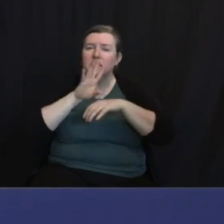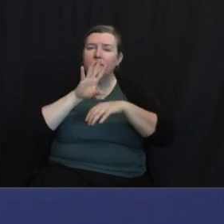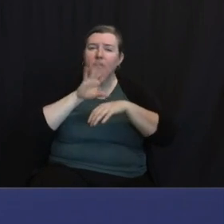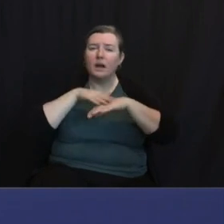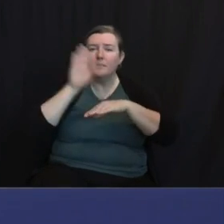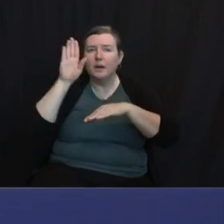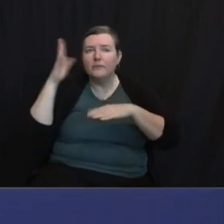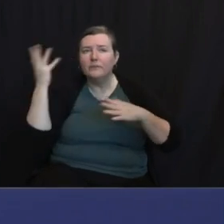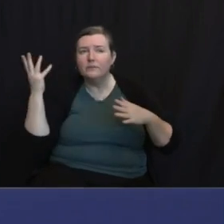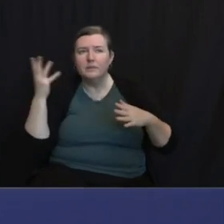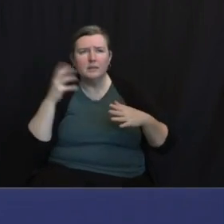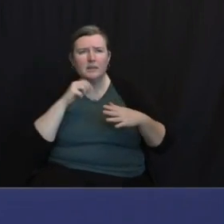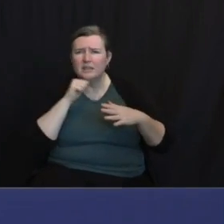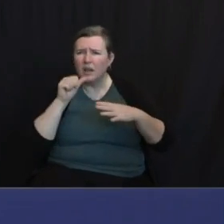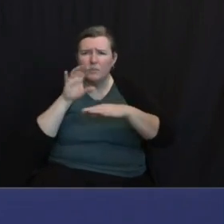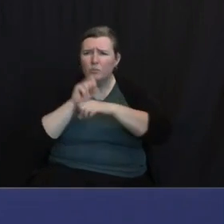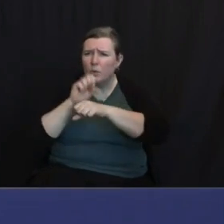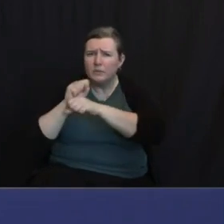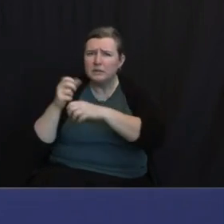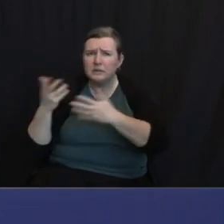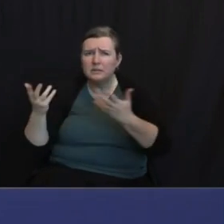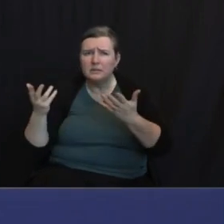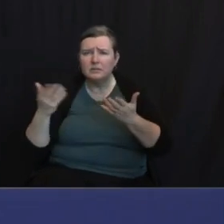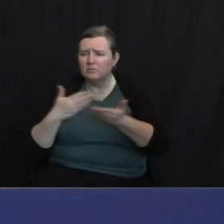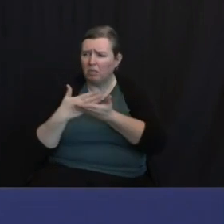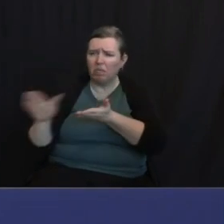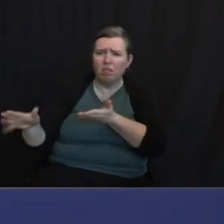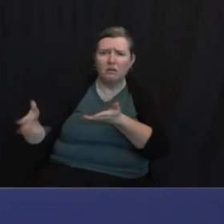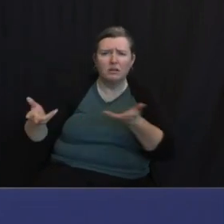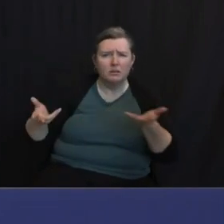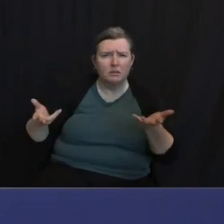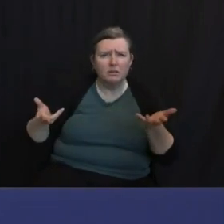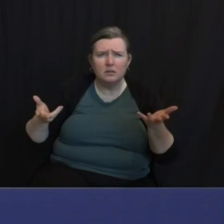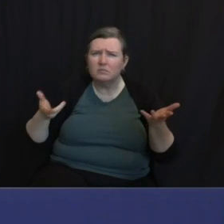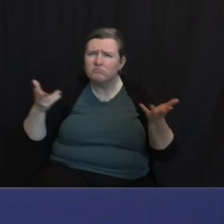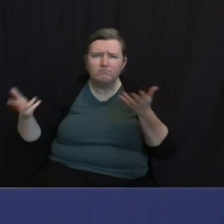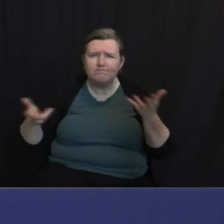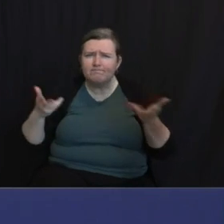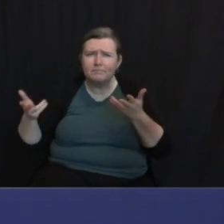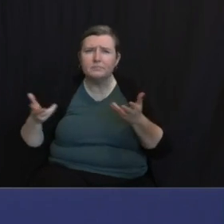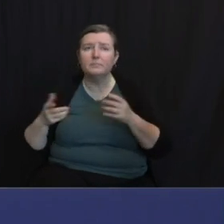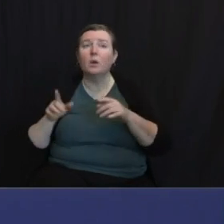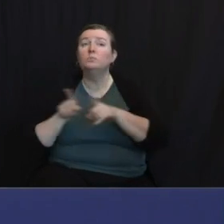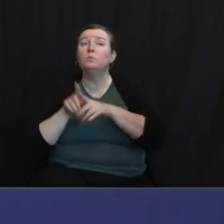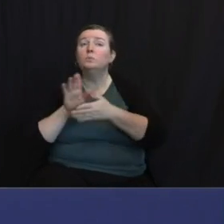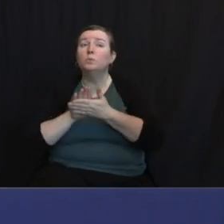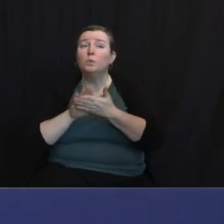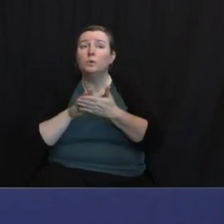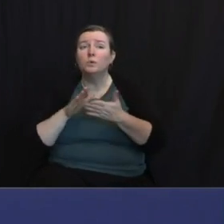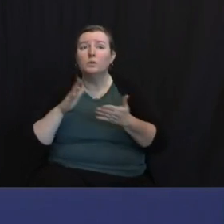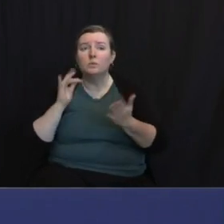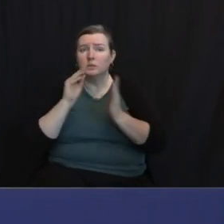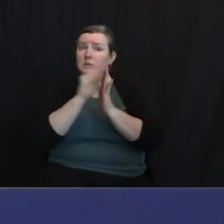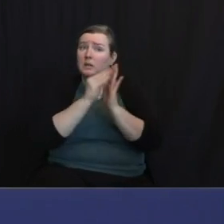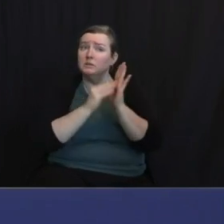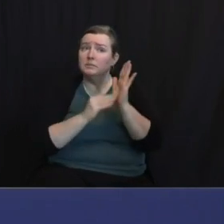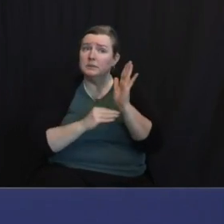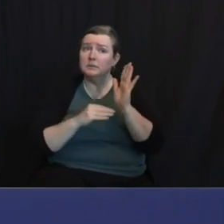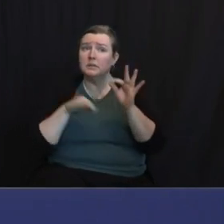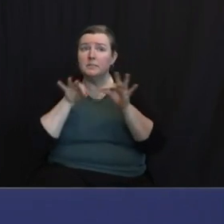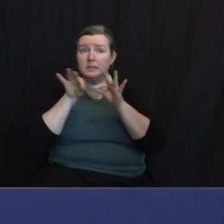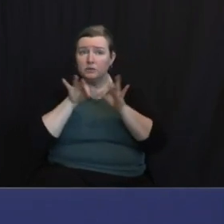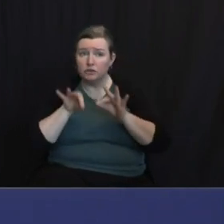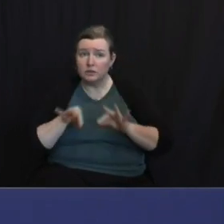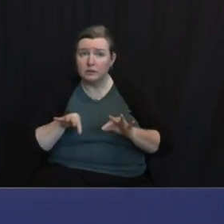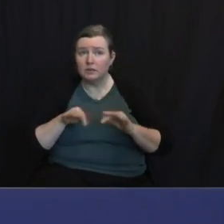being deprioritized by these exclusive clinics? You said in August schools need to provide documentation explaining they aren't ready to offer in-person